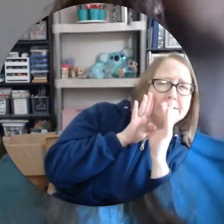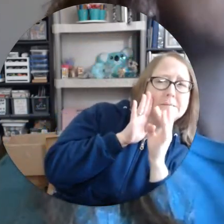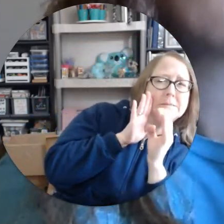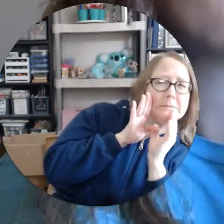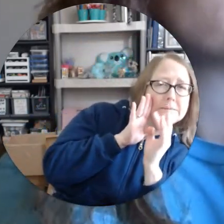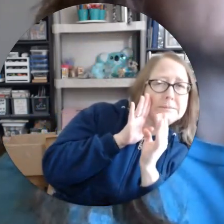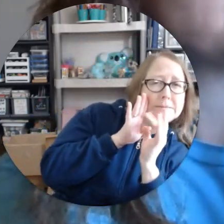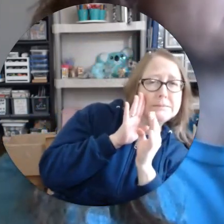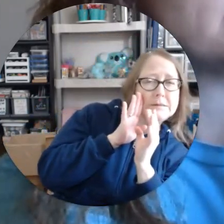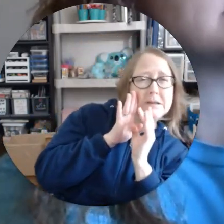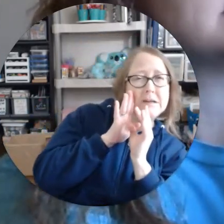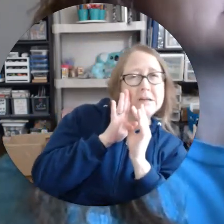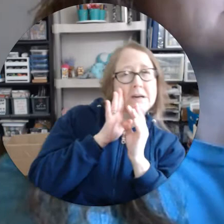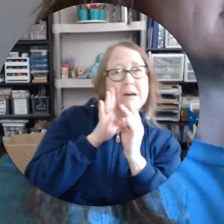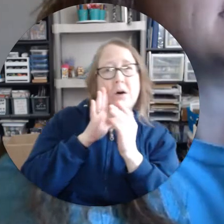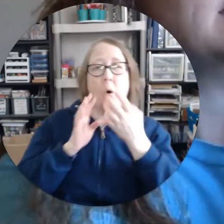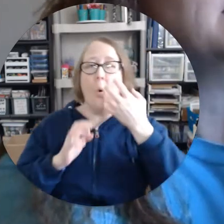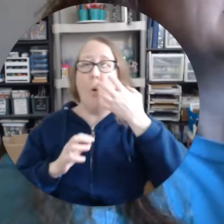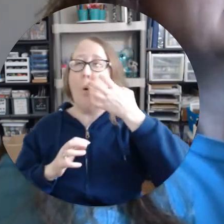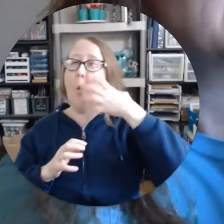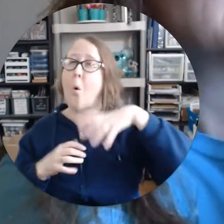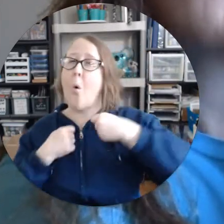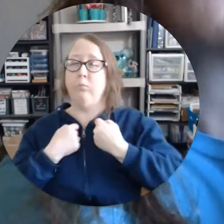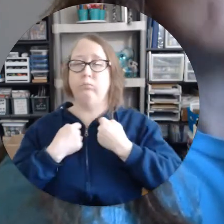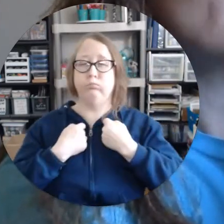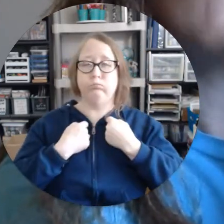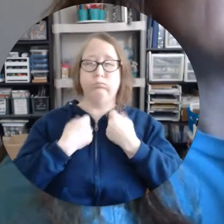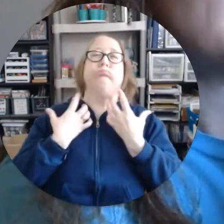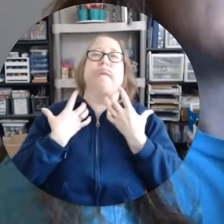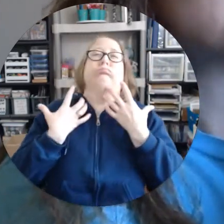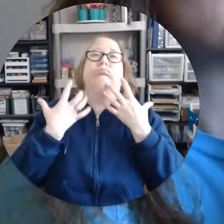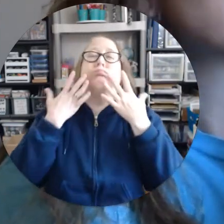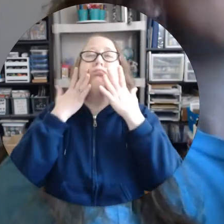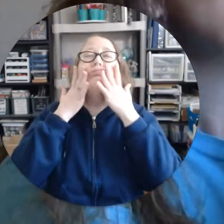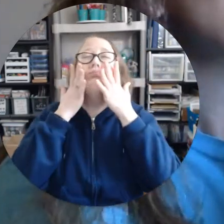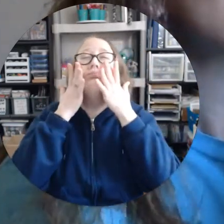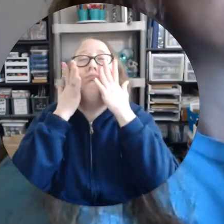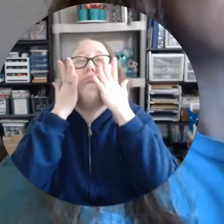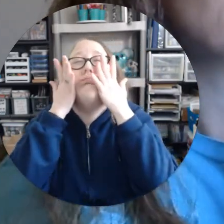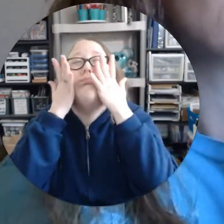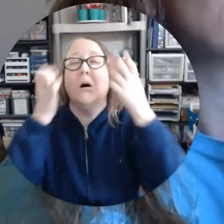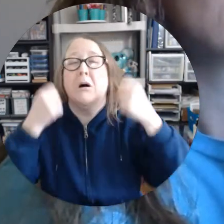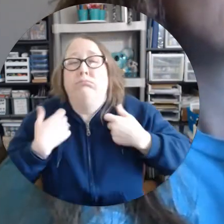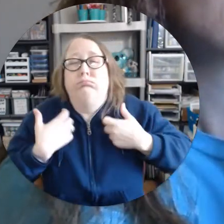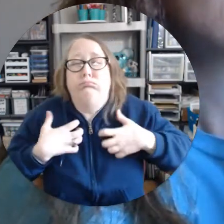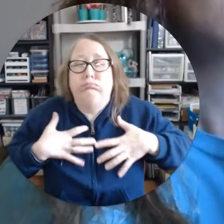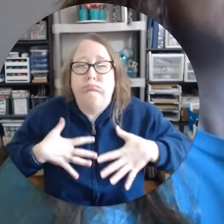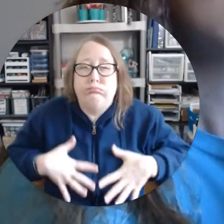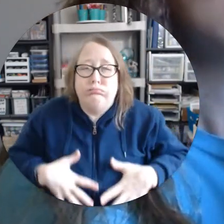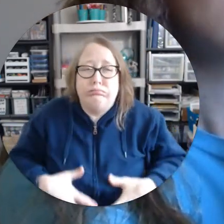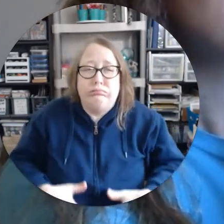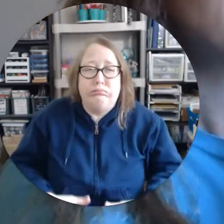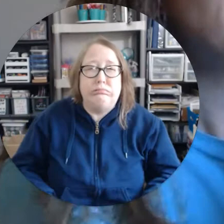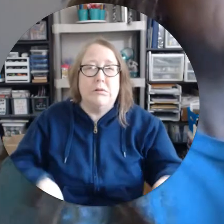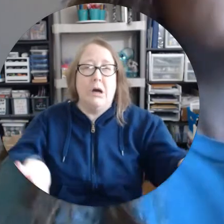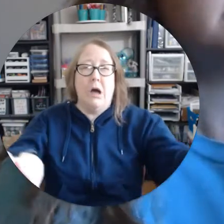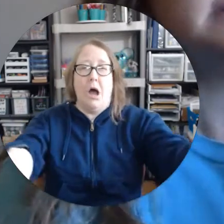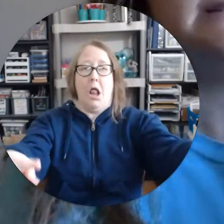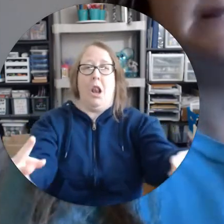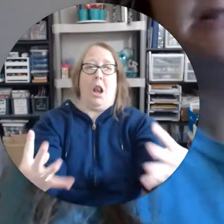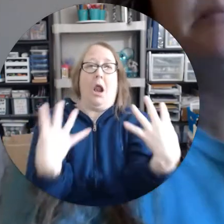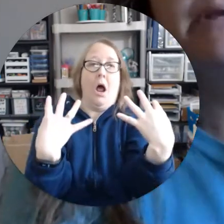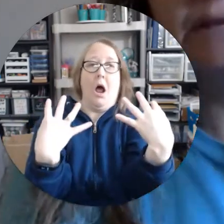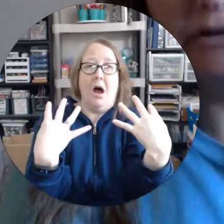Heat rushed through Esperanza's body as all eyes were glued to her. She wished she